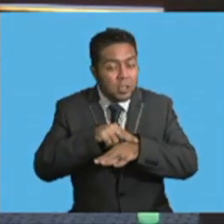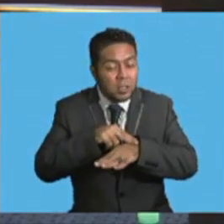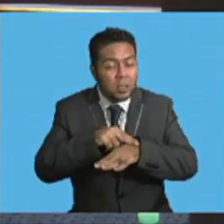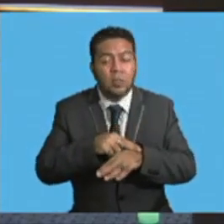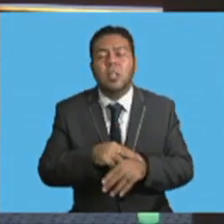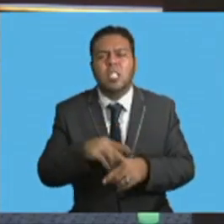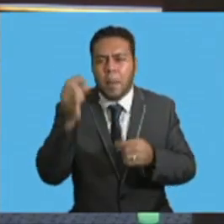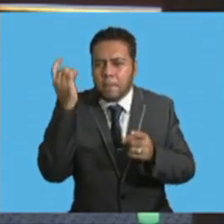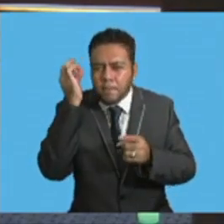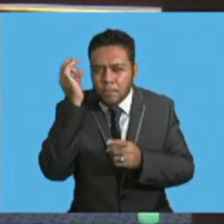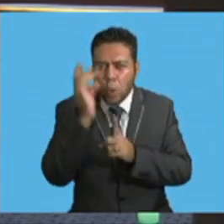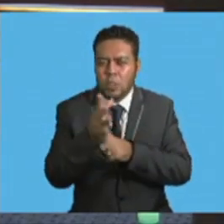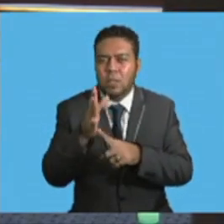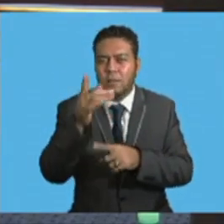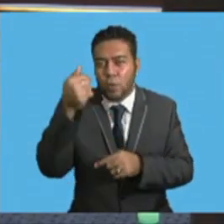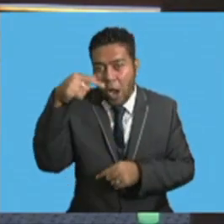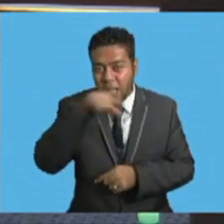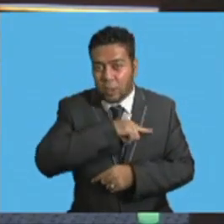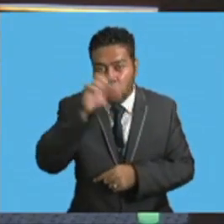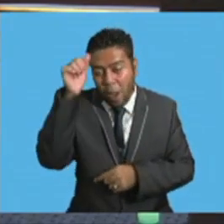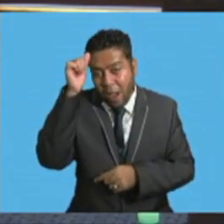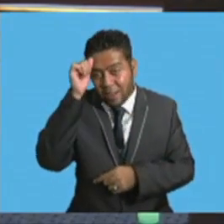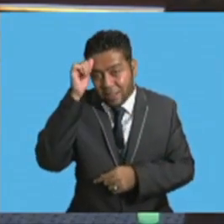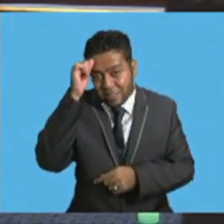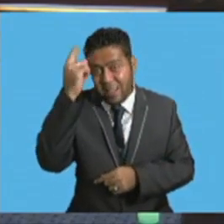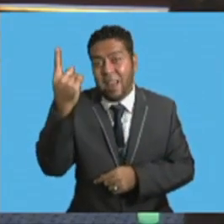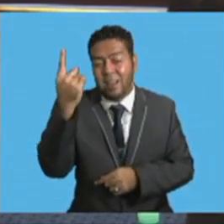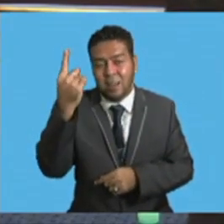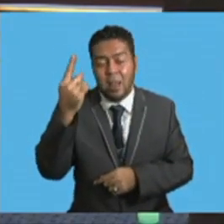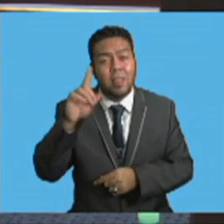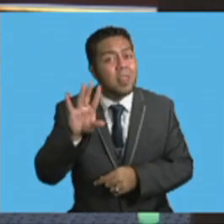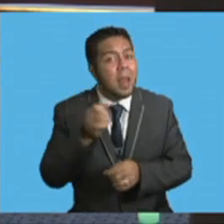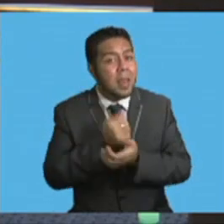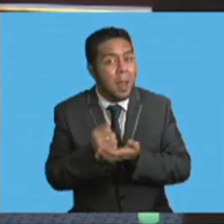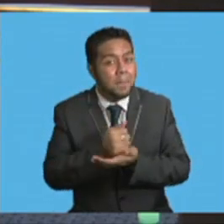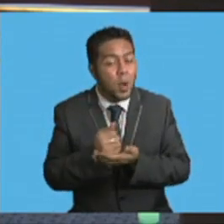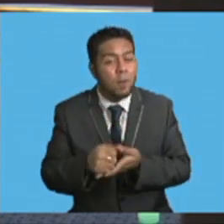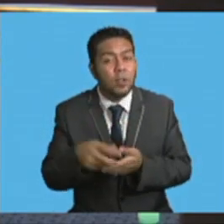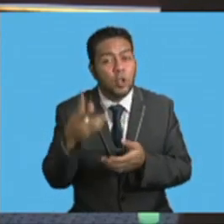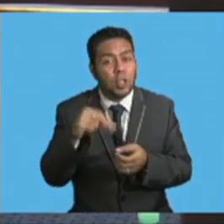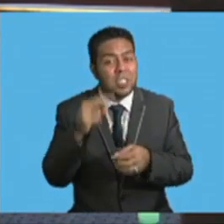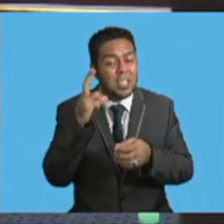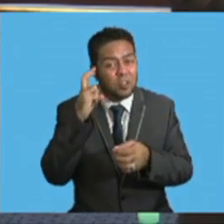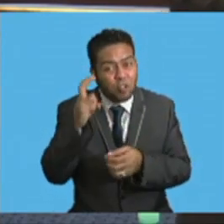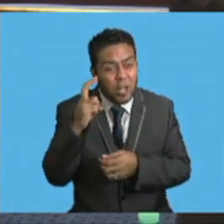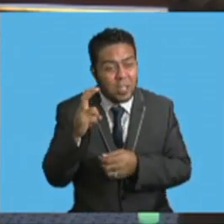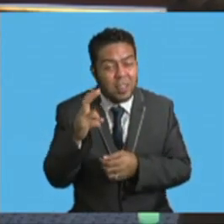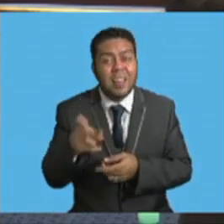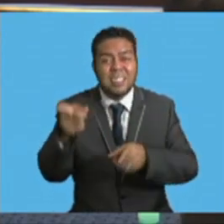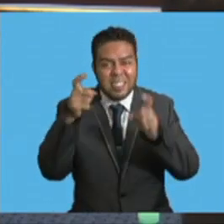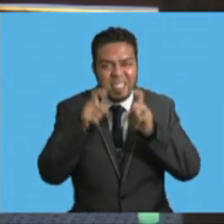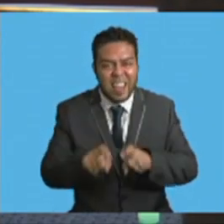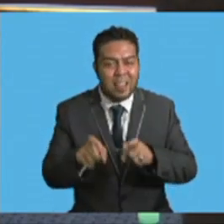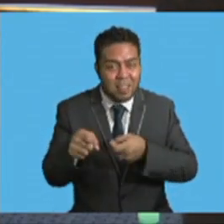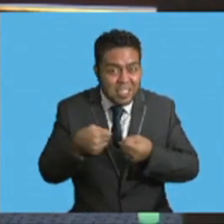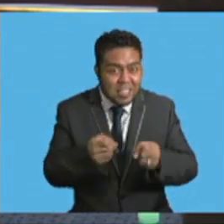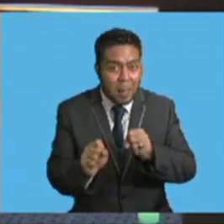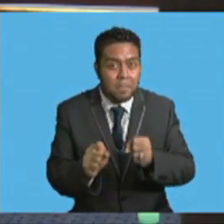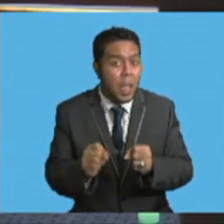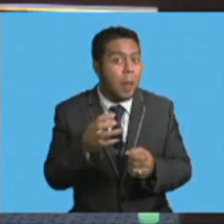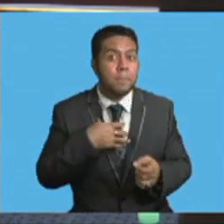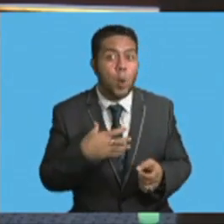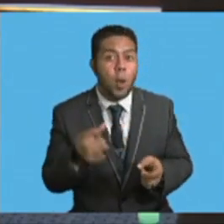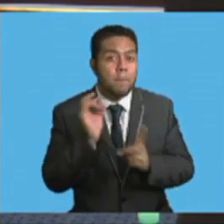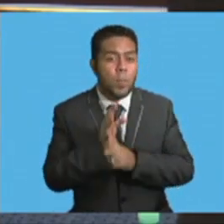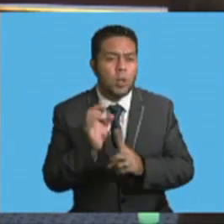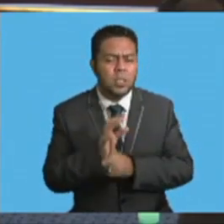about is the numbers of doctors that we train, the numbers of doctors that remain within the system, and also, more